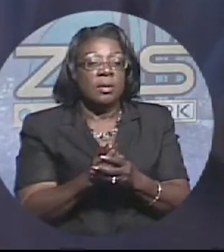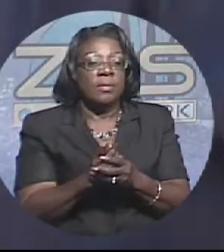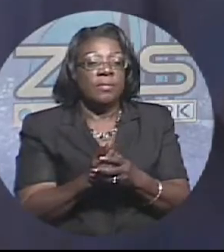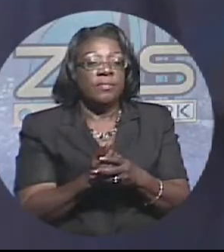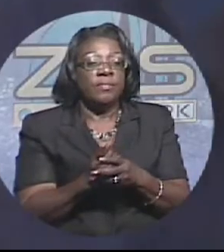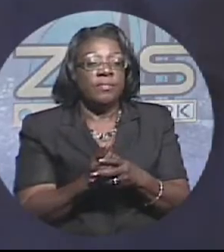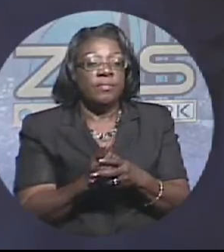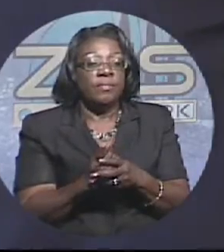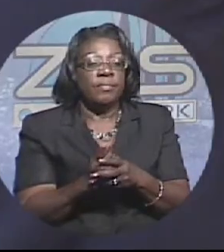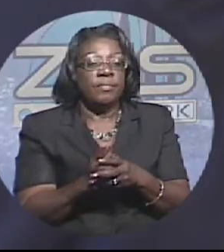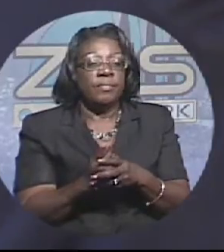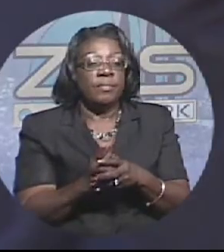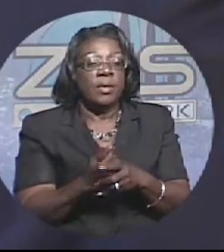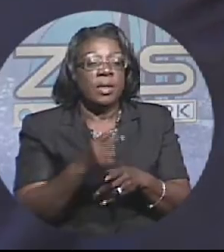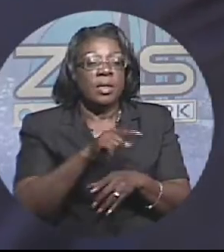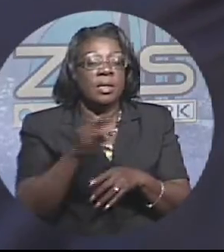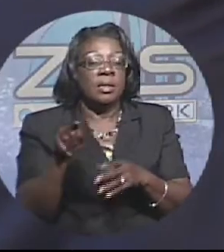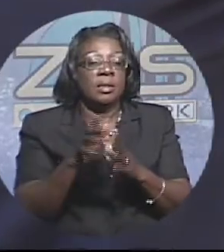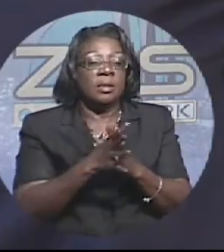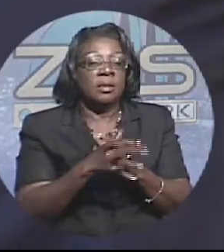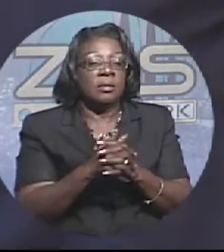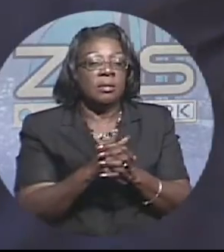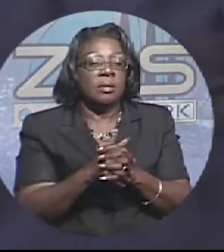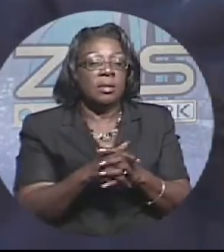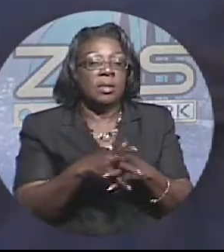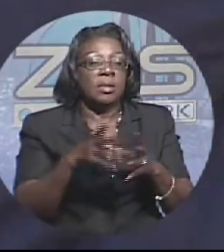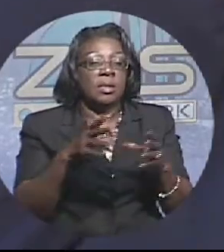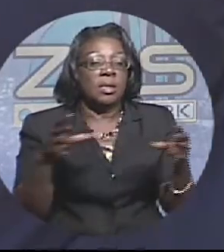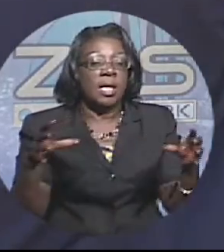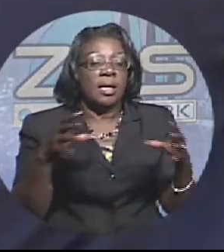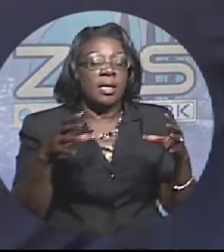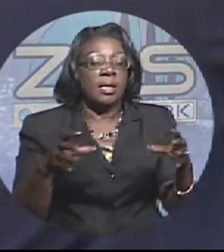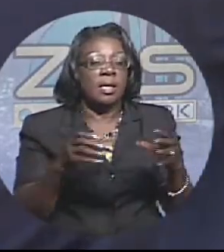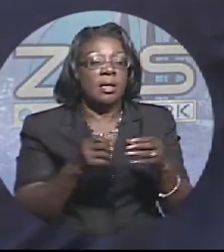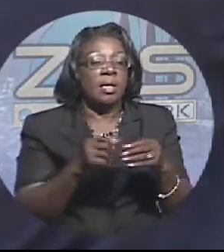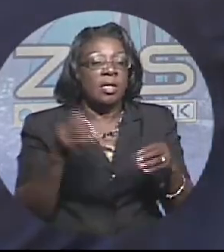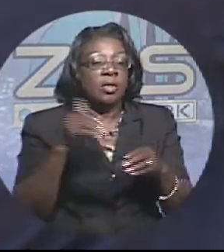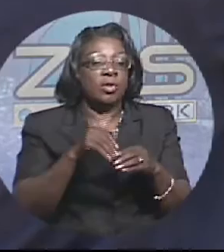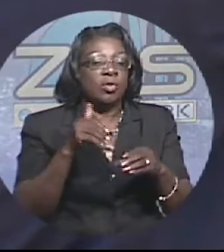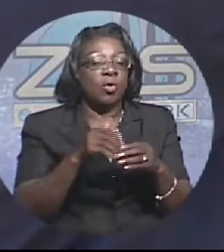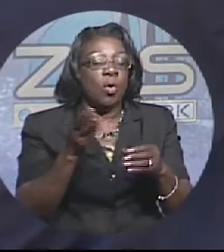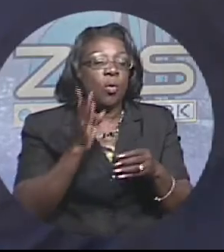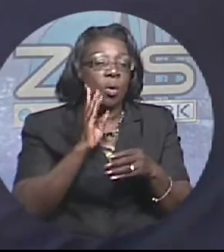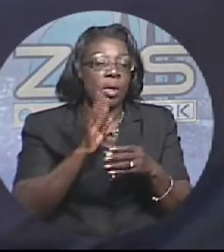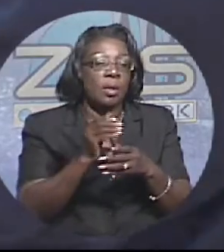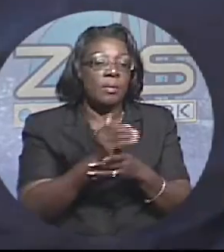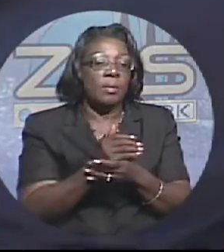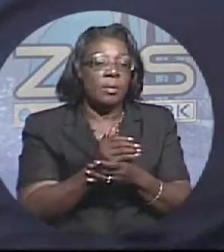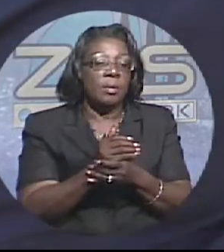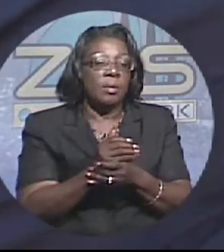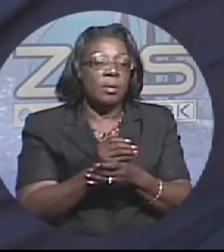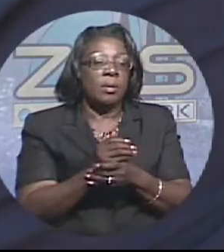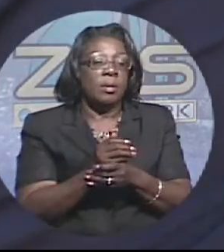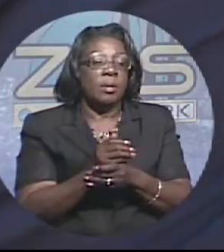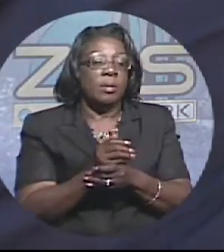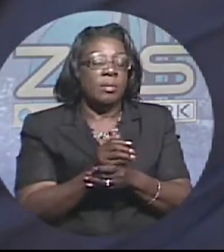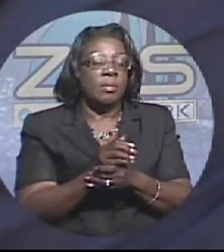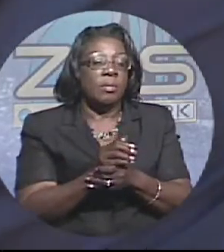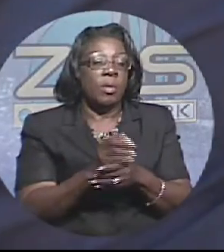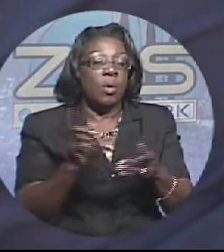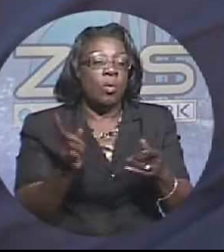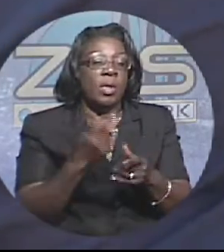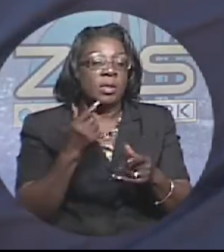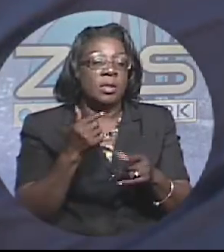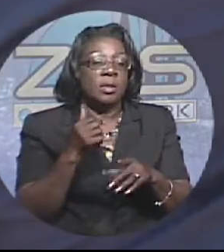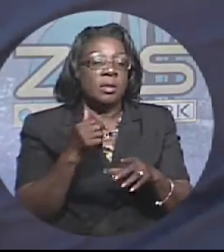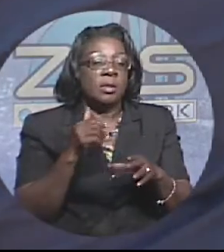ocean and stores it in the tank in there. It is then fed through the reverse osmosis system, and then once